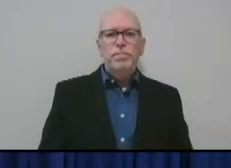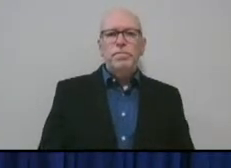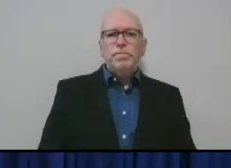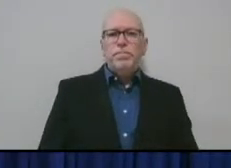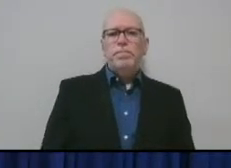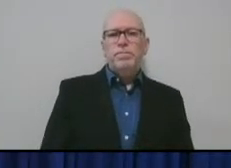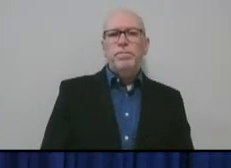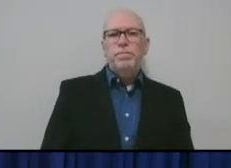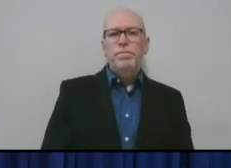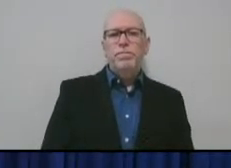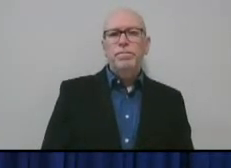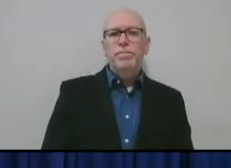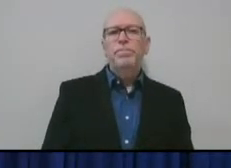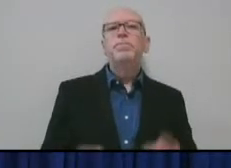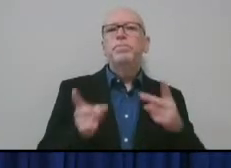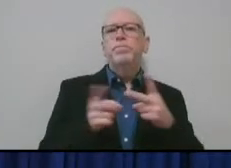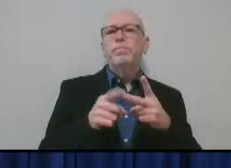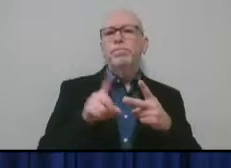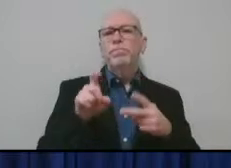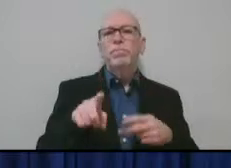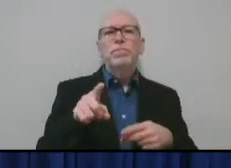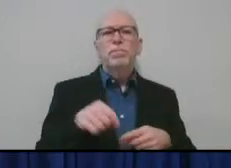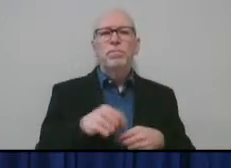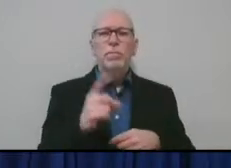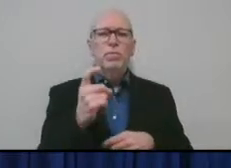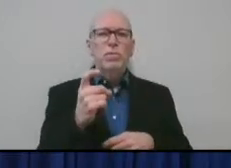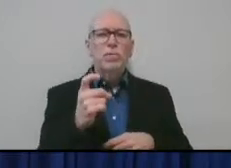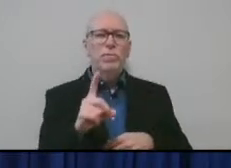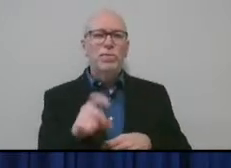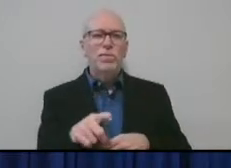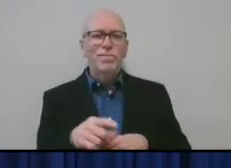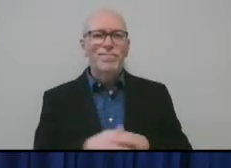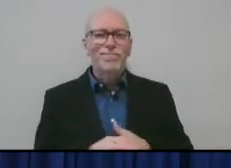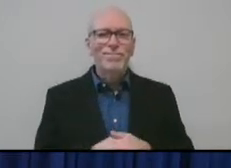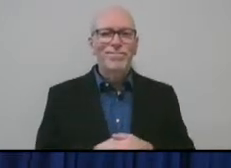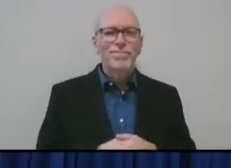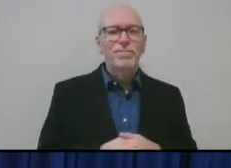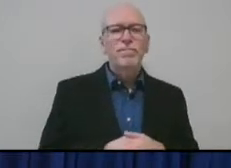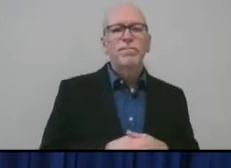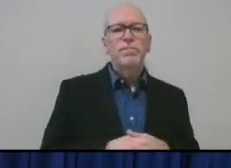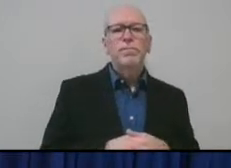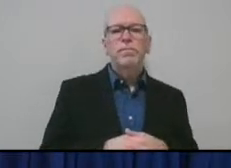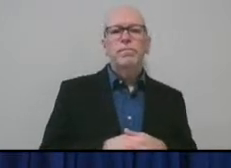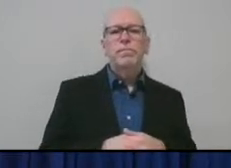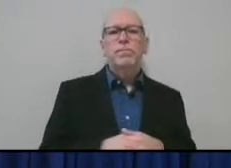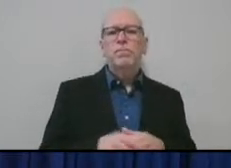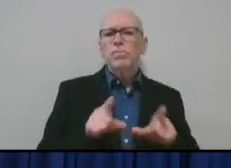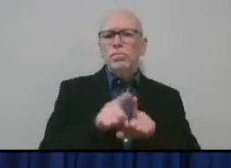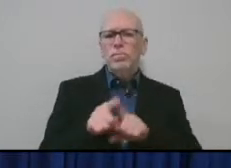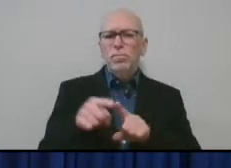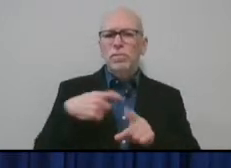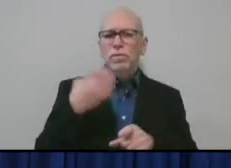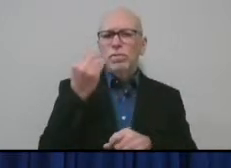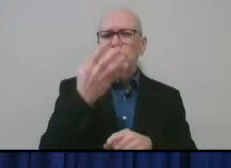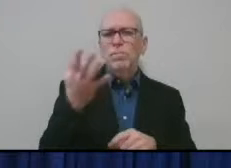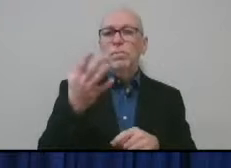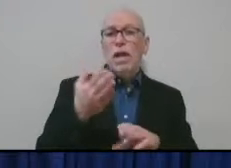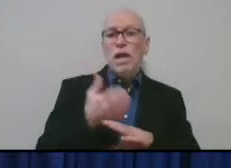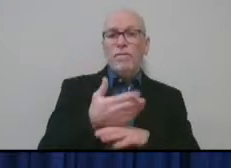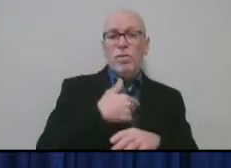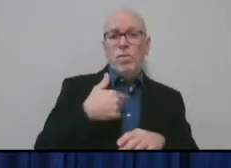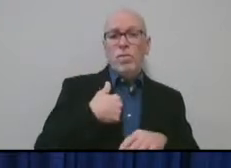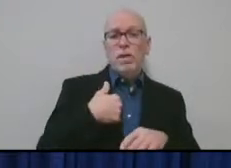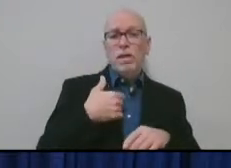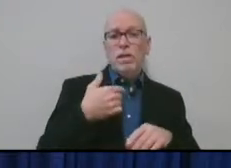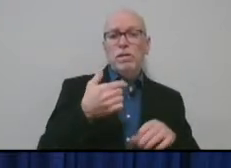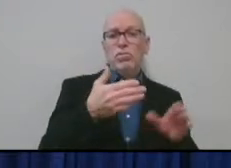Brandon's. Yes. Oh, sorry. Yeah, I go just ahead, had Max. an additional question. And then I also want to know, now that we've sort of transitioned